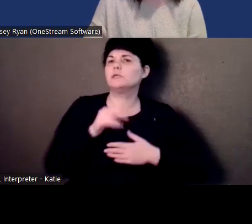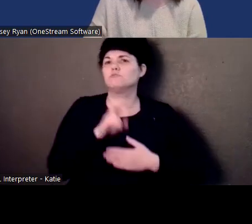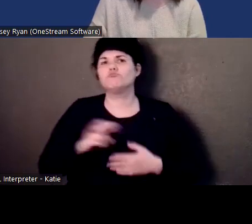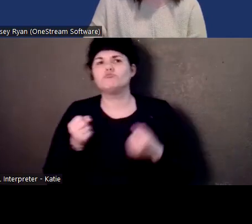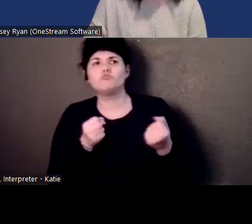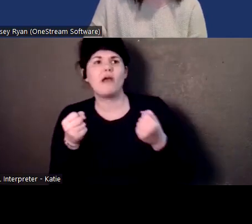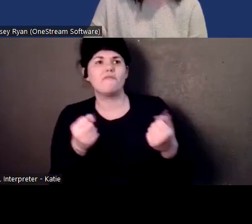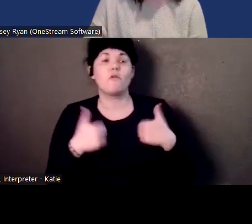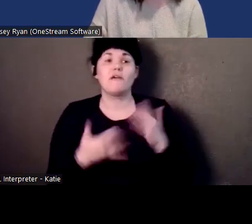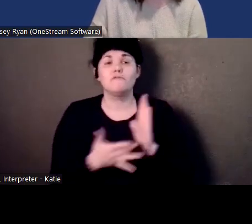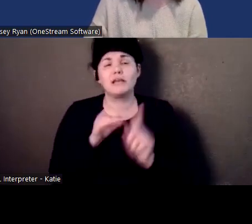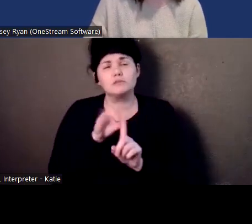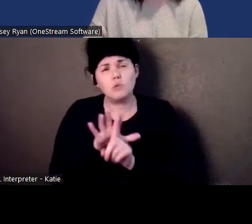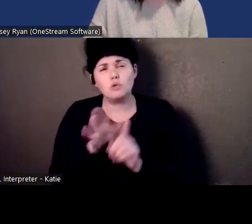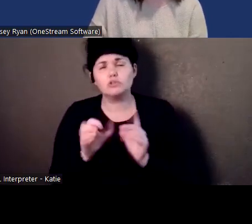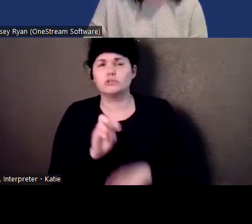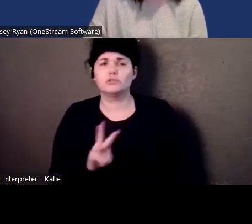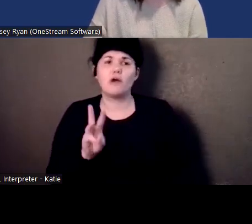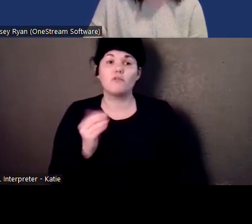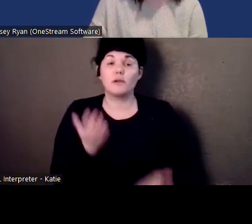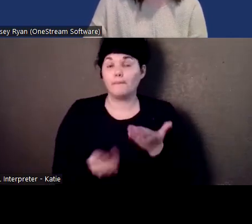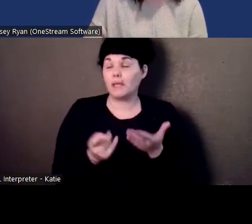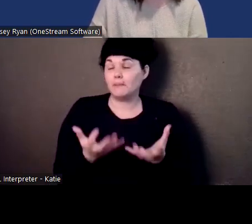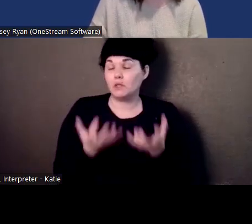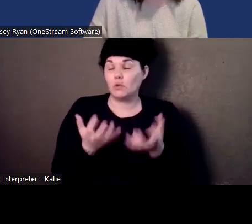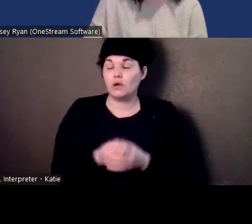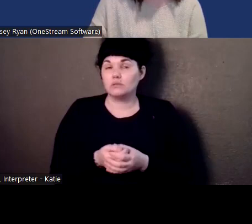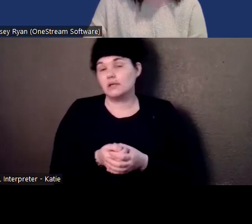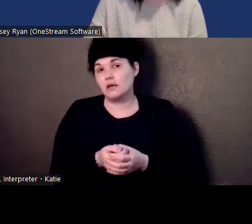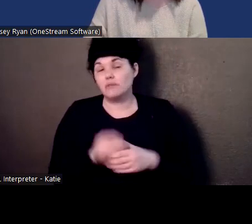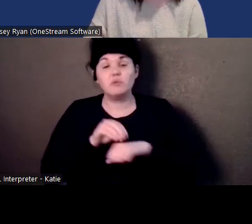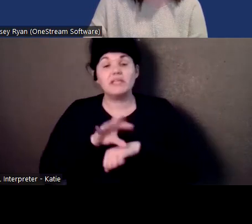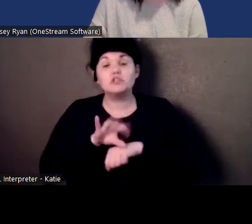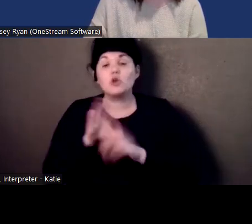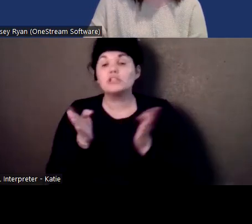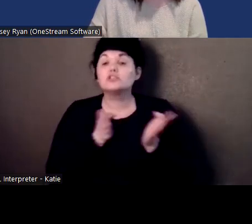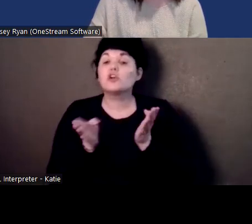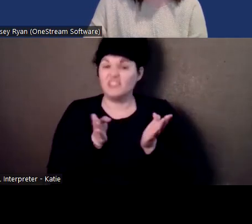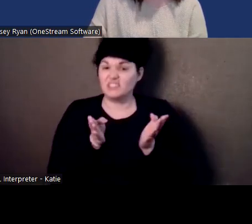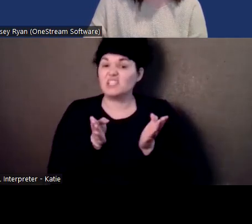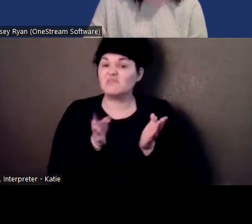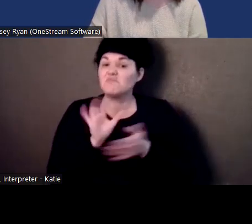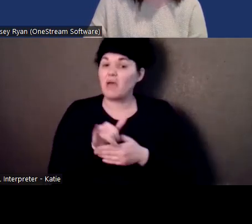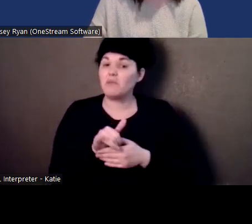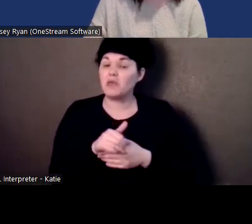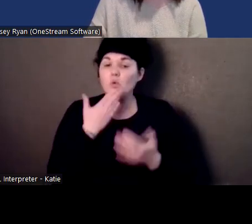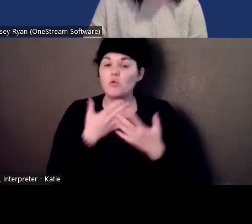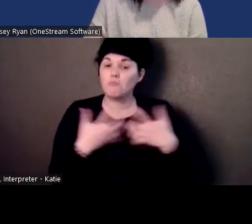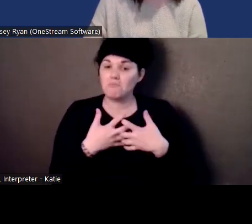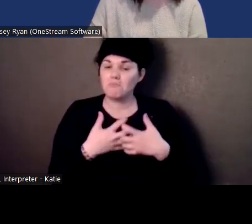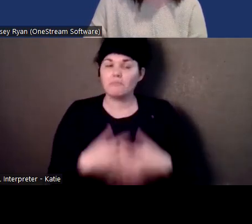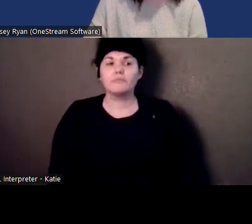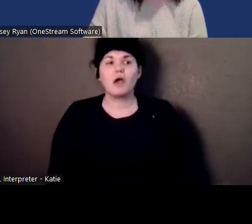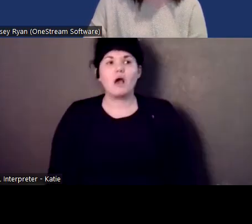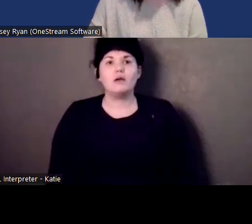technical exposure to the software. You might want to veer more towards consulting services, excuse me. You'd be joining